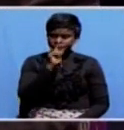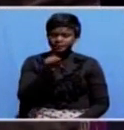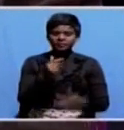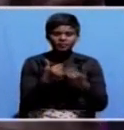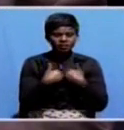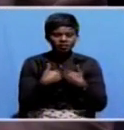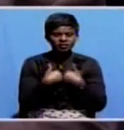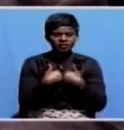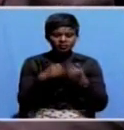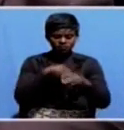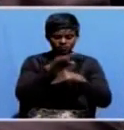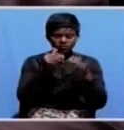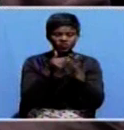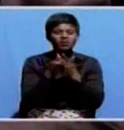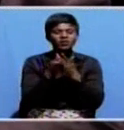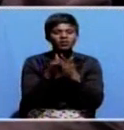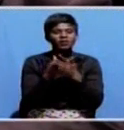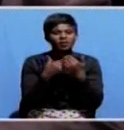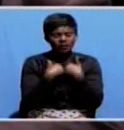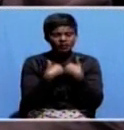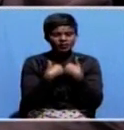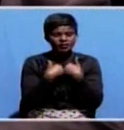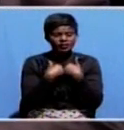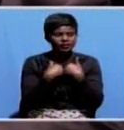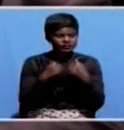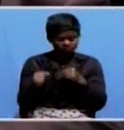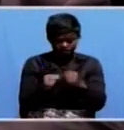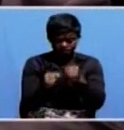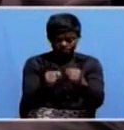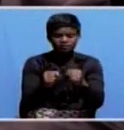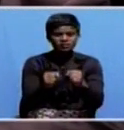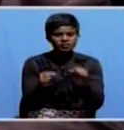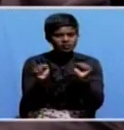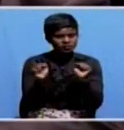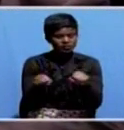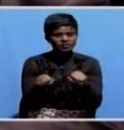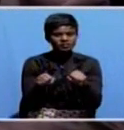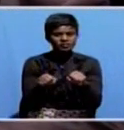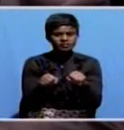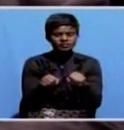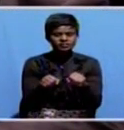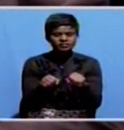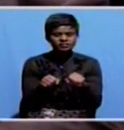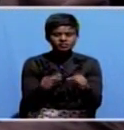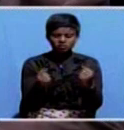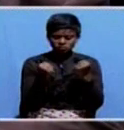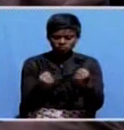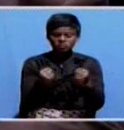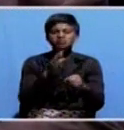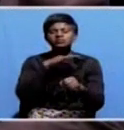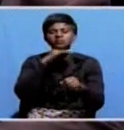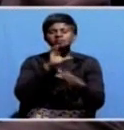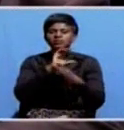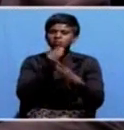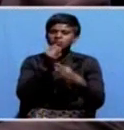was all that looting, the system would have caught up with them. Were these institutions strong enough? Yes,